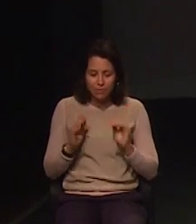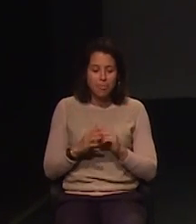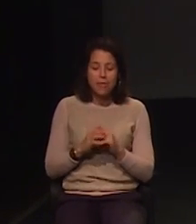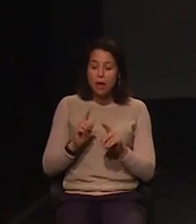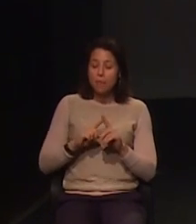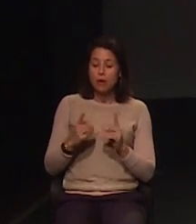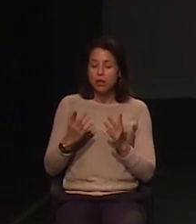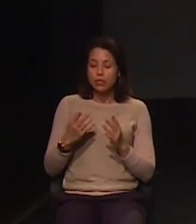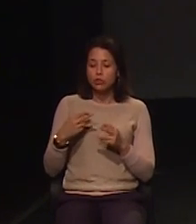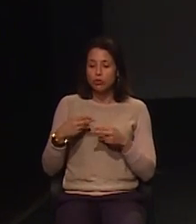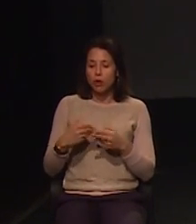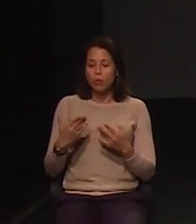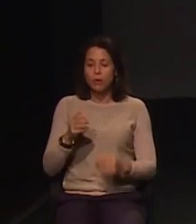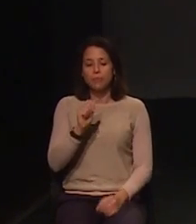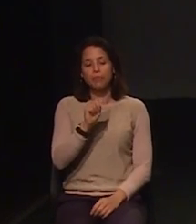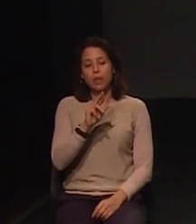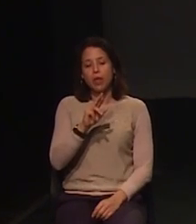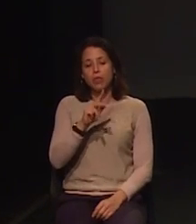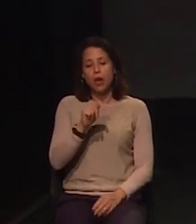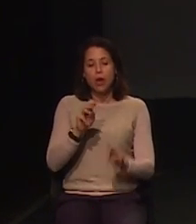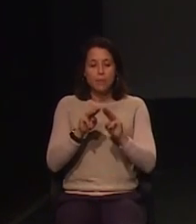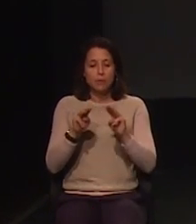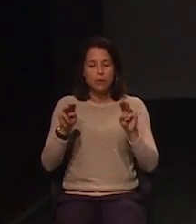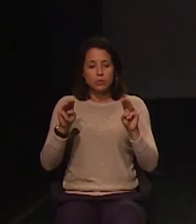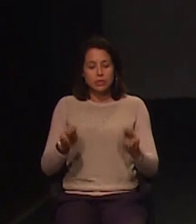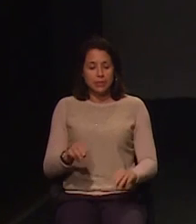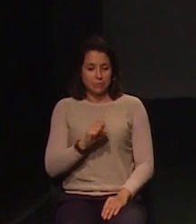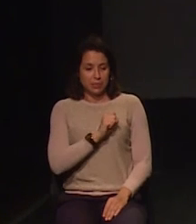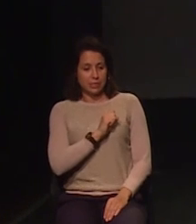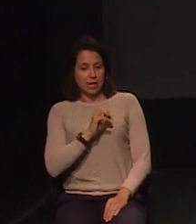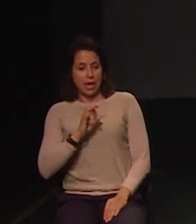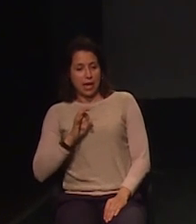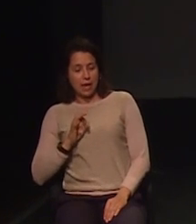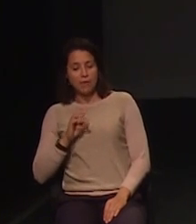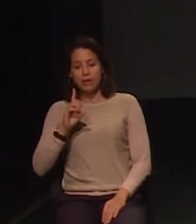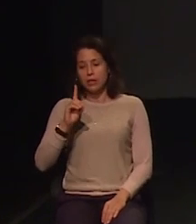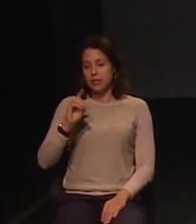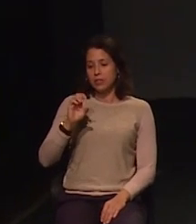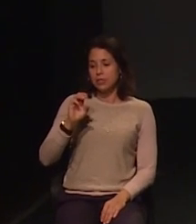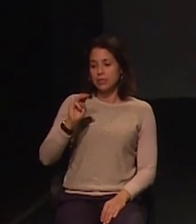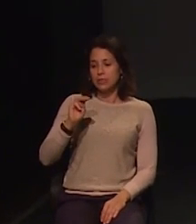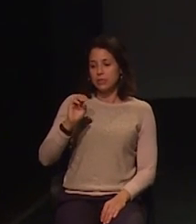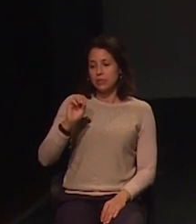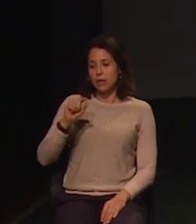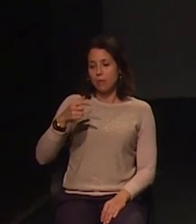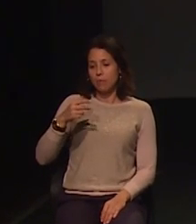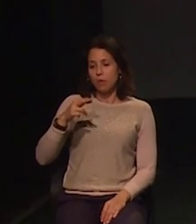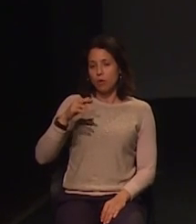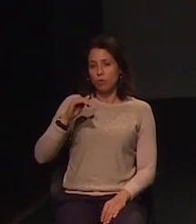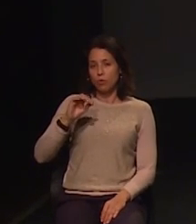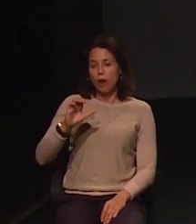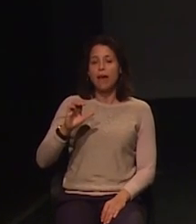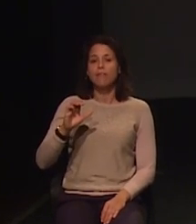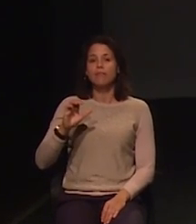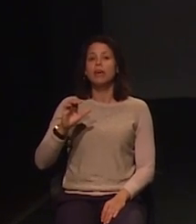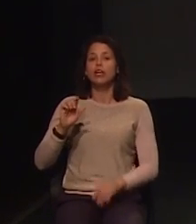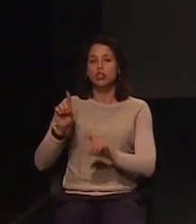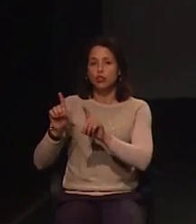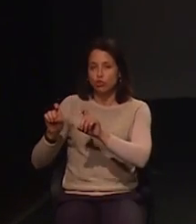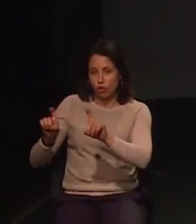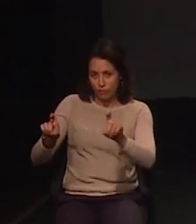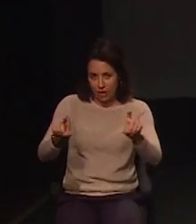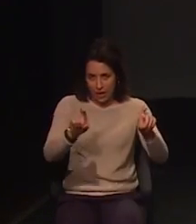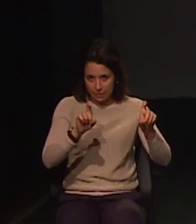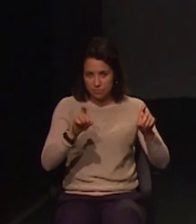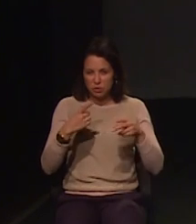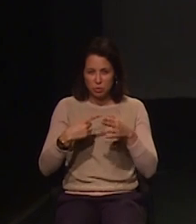survey, and while it may not surprise you, it is rather shocking that 84% of the